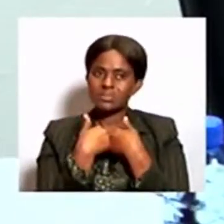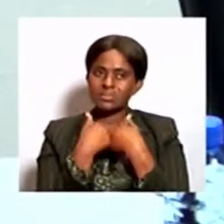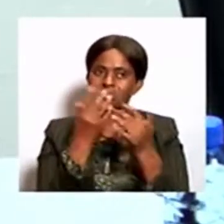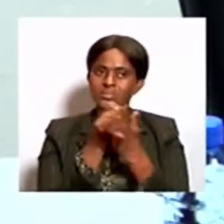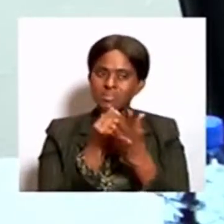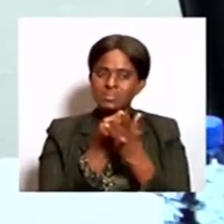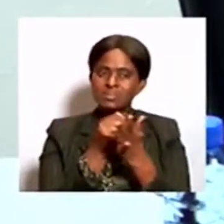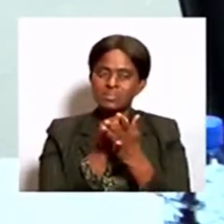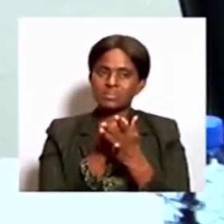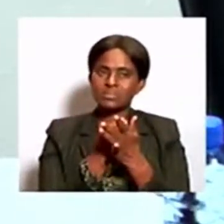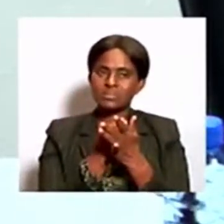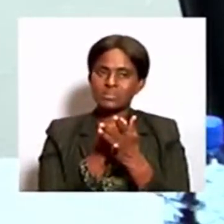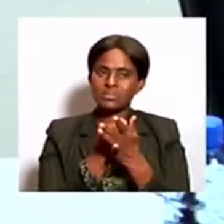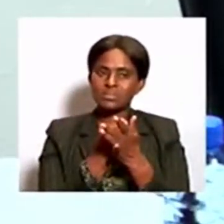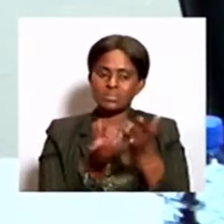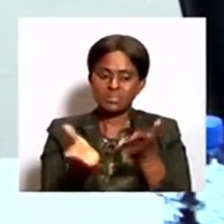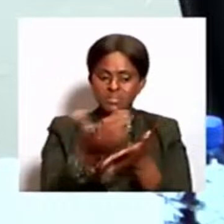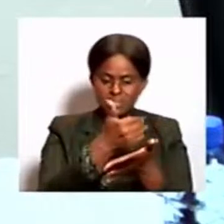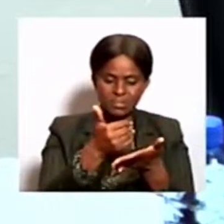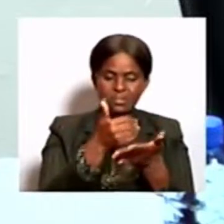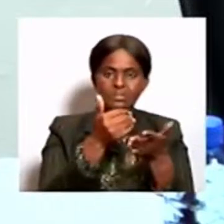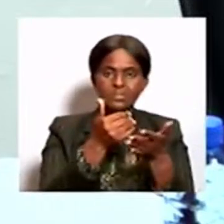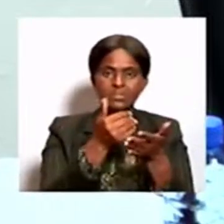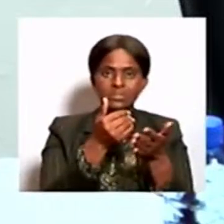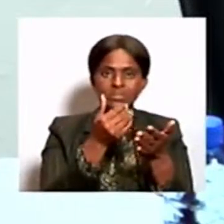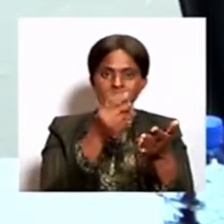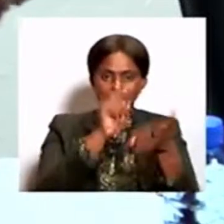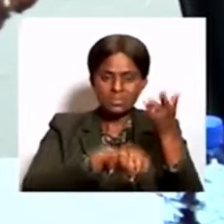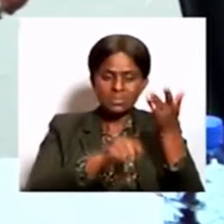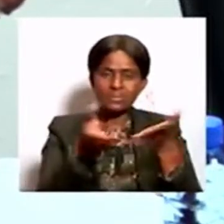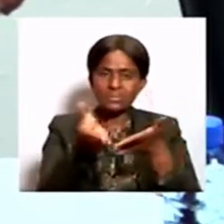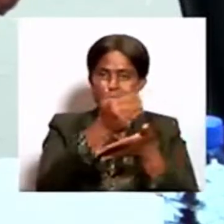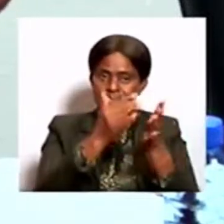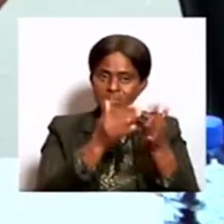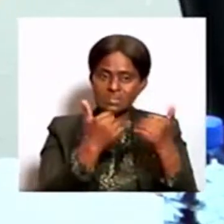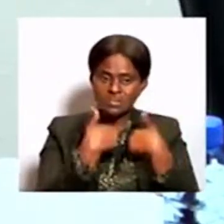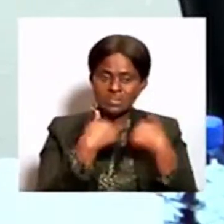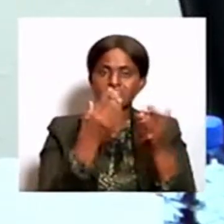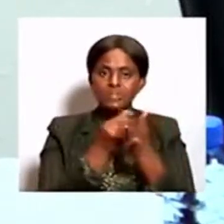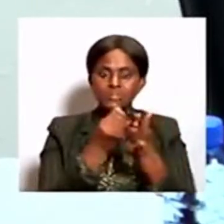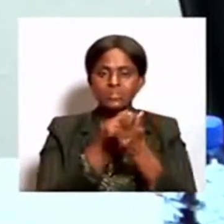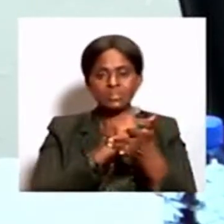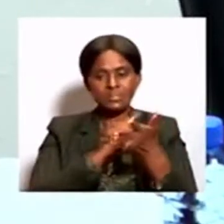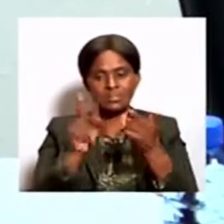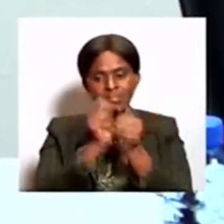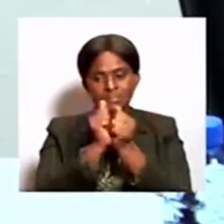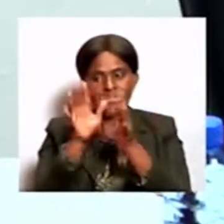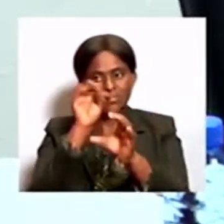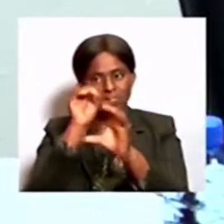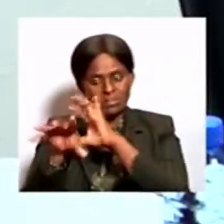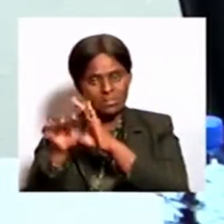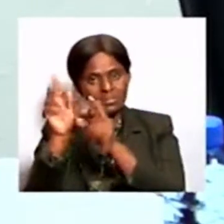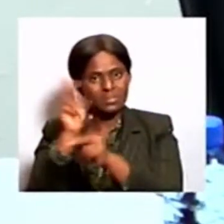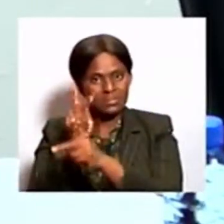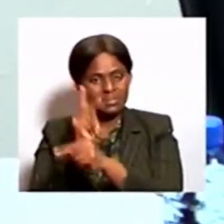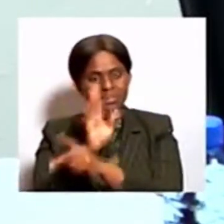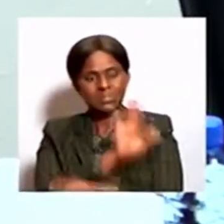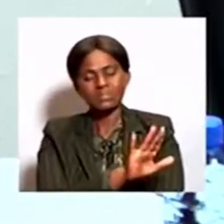money. The revenue collectors have money a week without depositing.